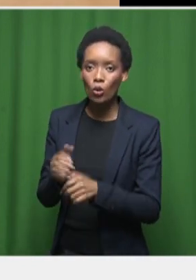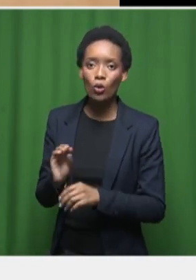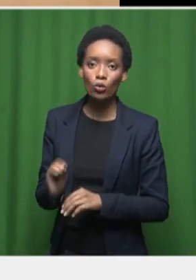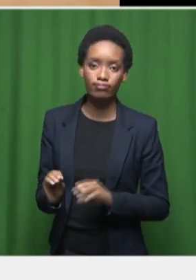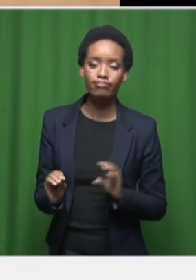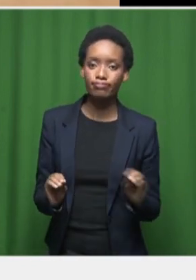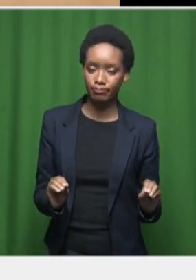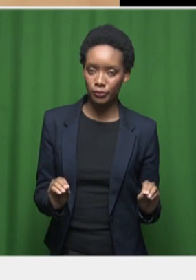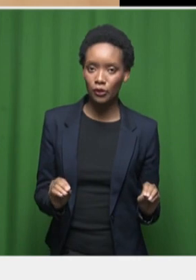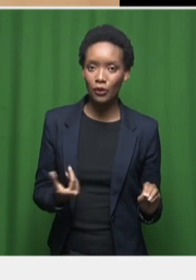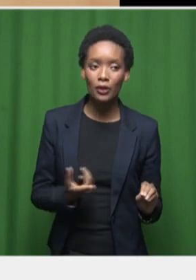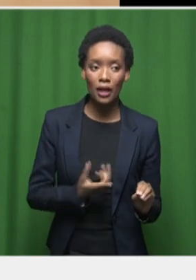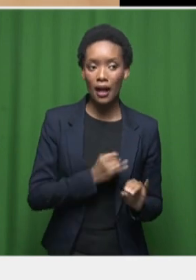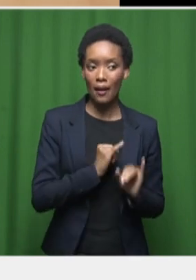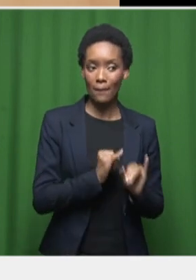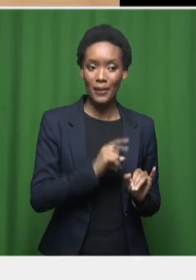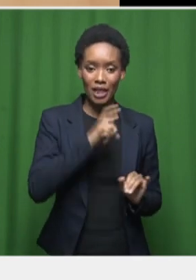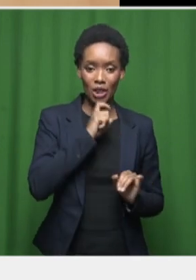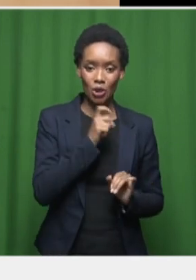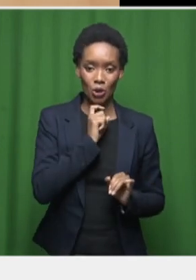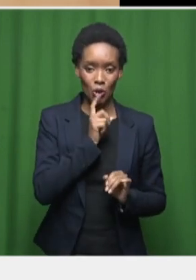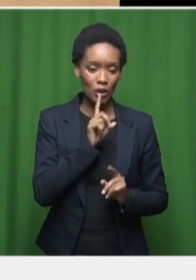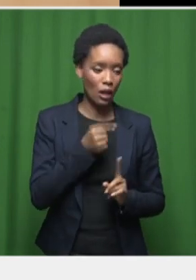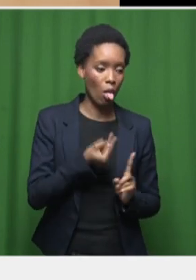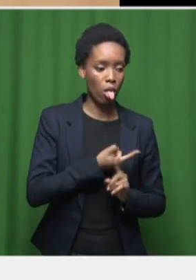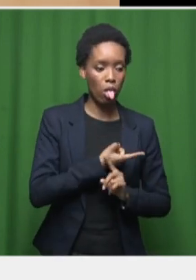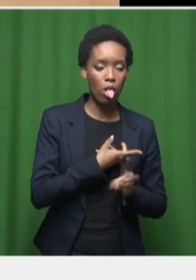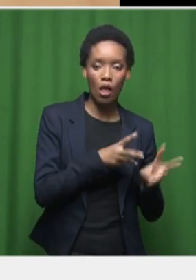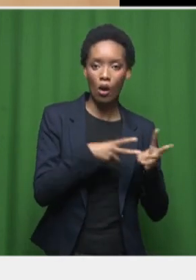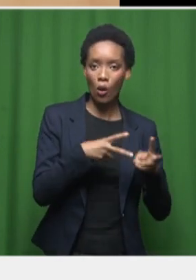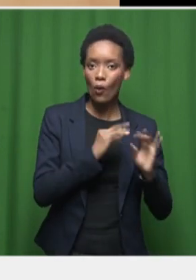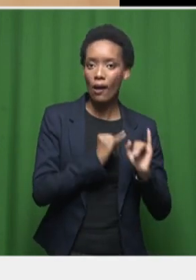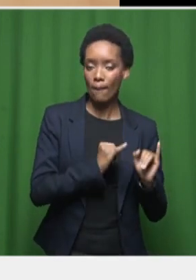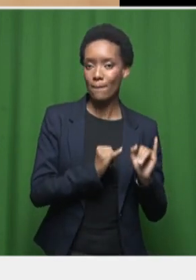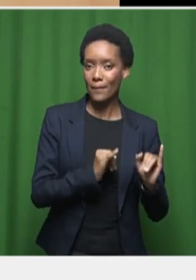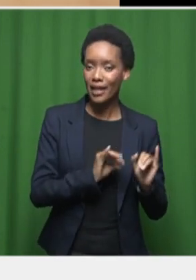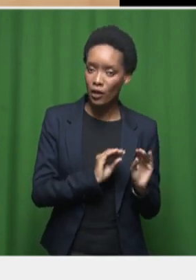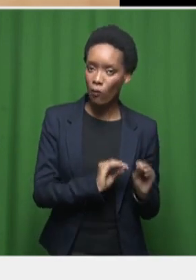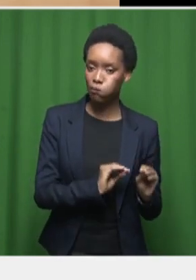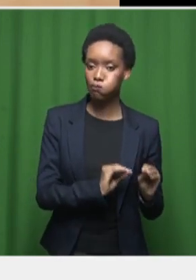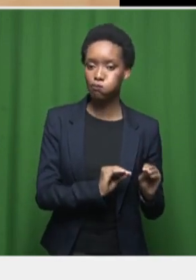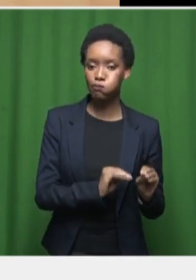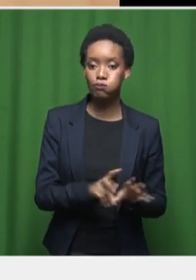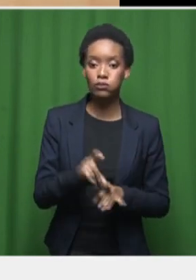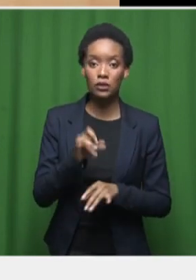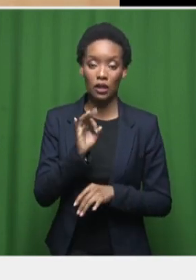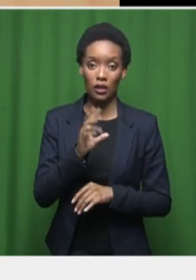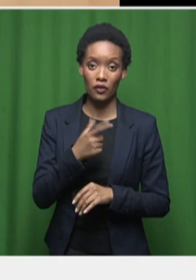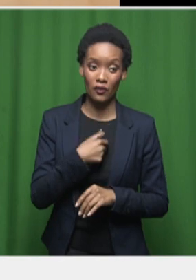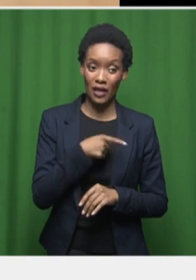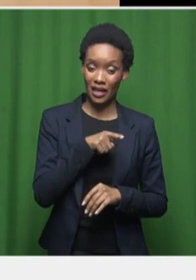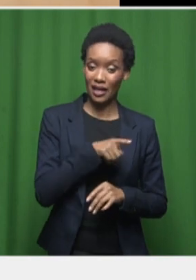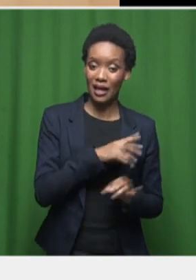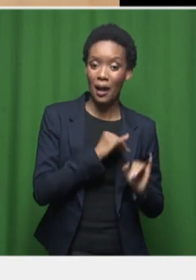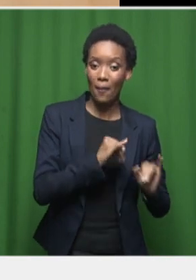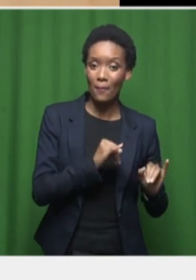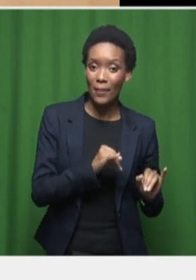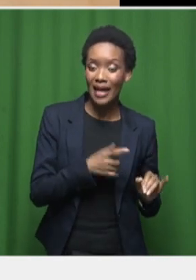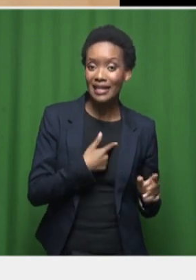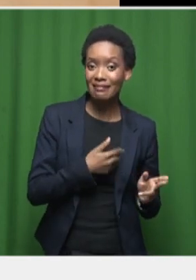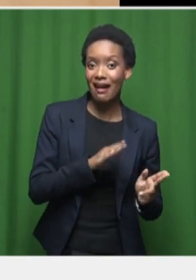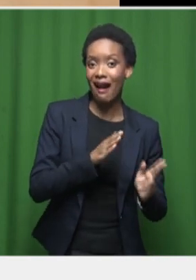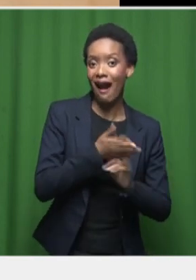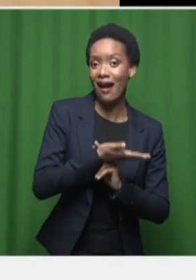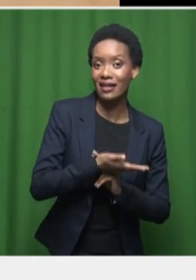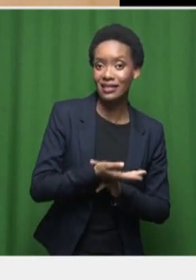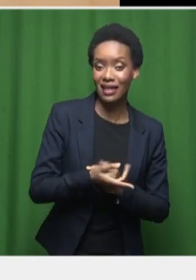would use technology for malicious reasons, right? So if you can imagine them having access to these